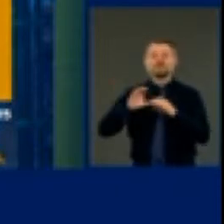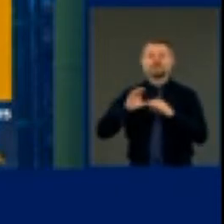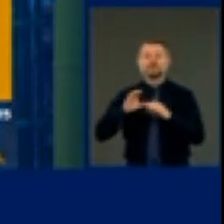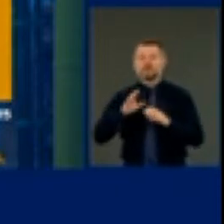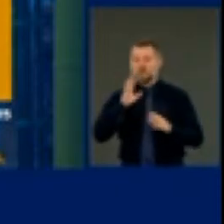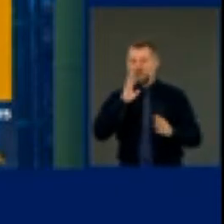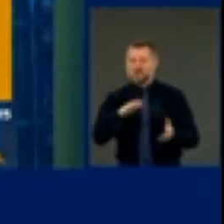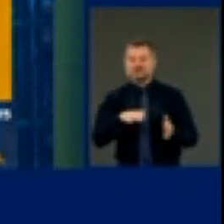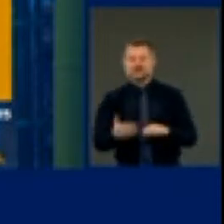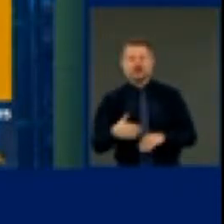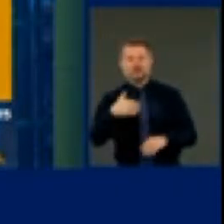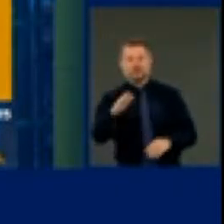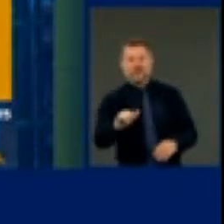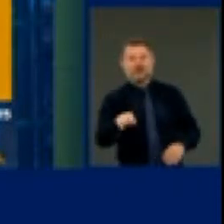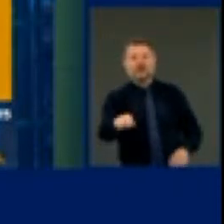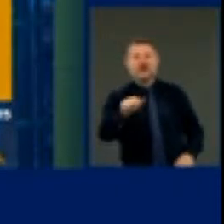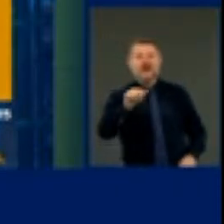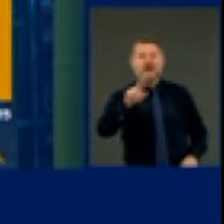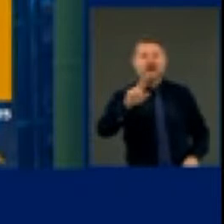August.